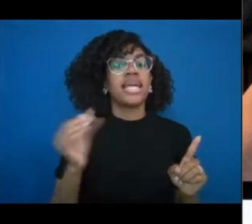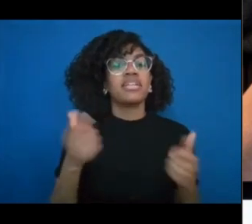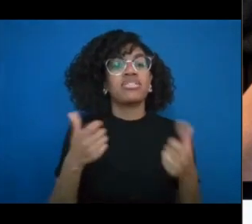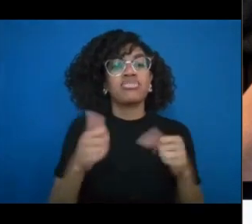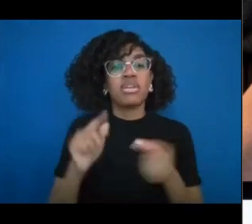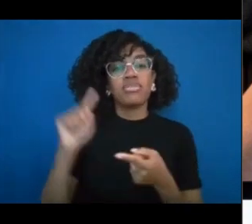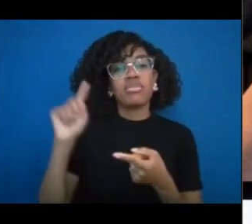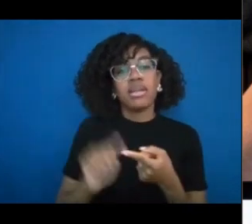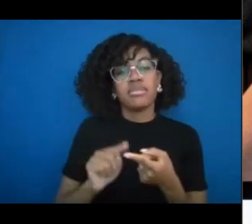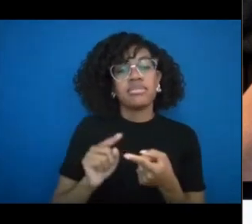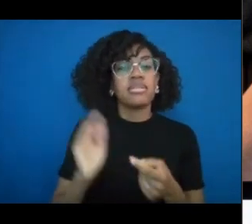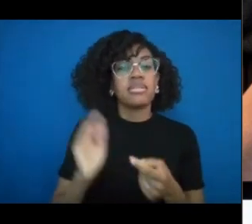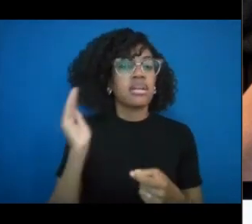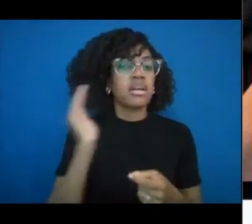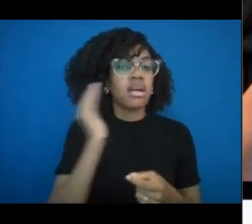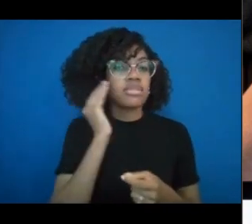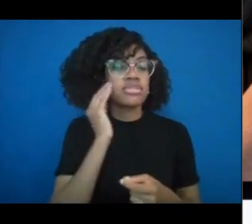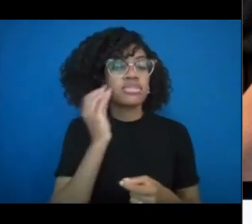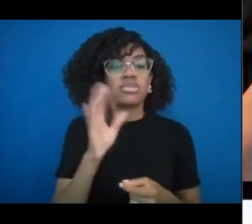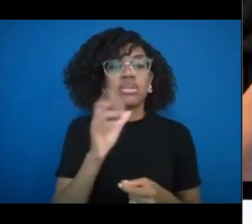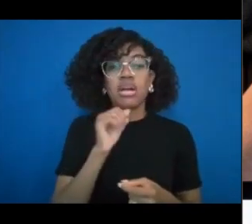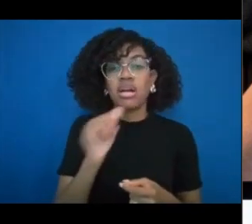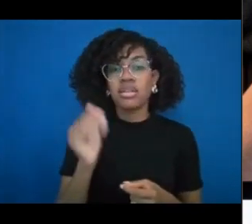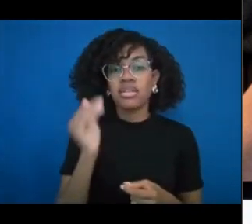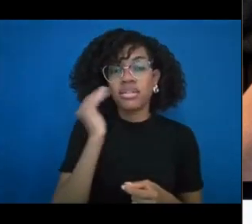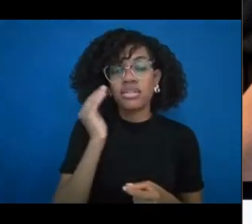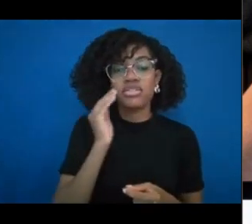conscious and unconscious bias.